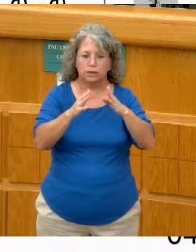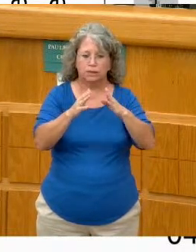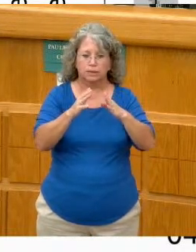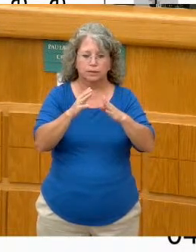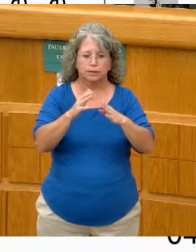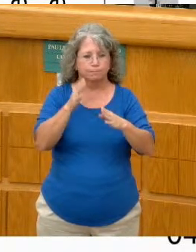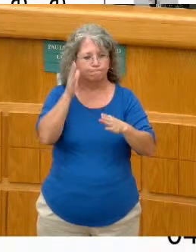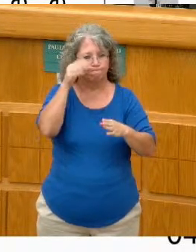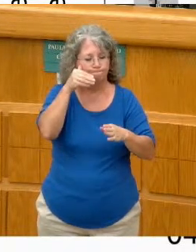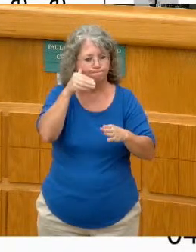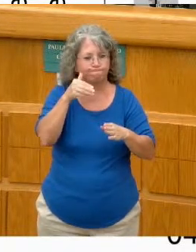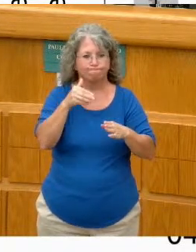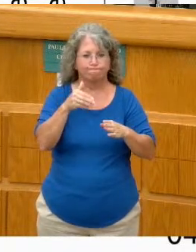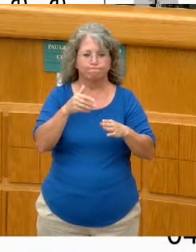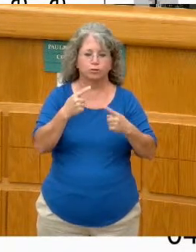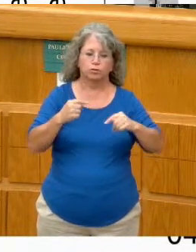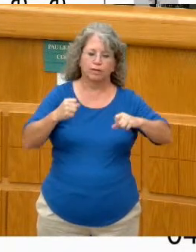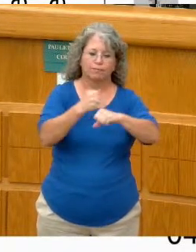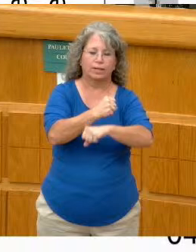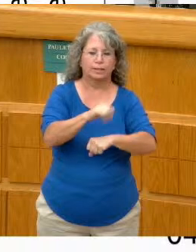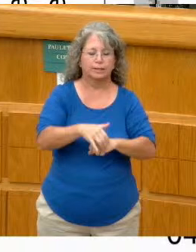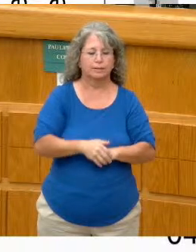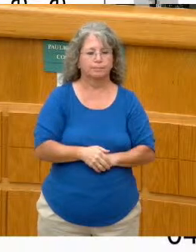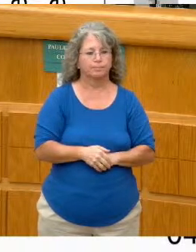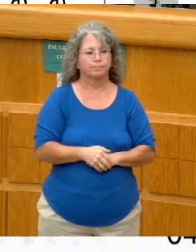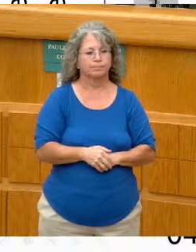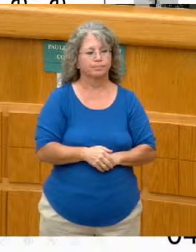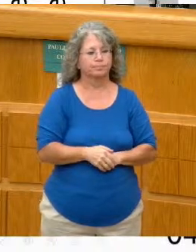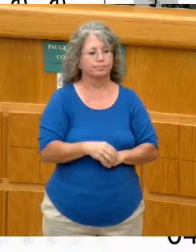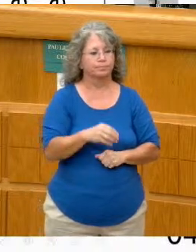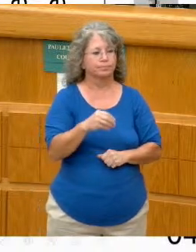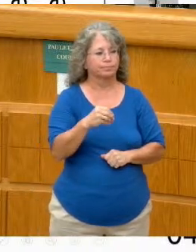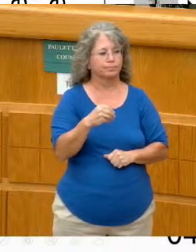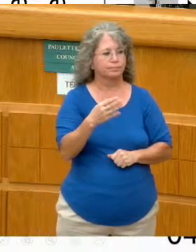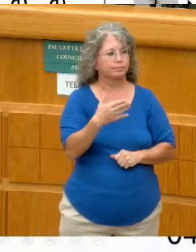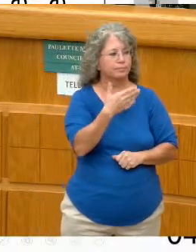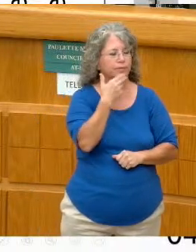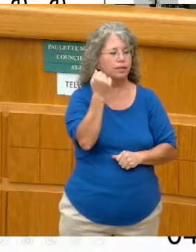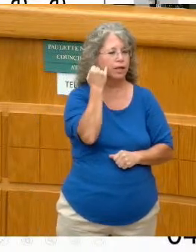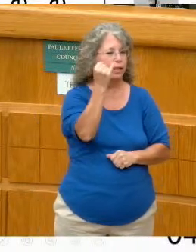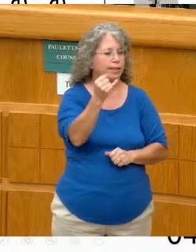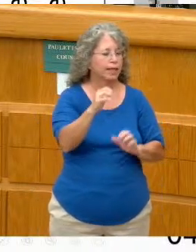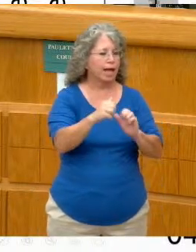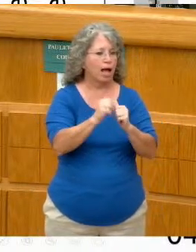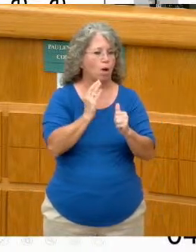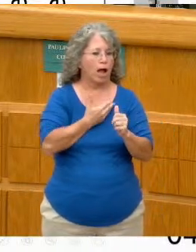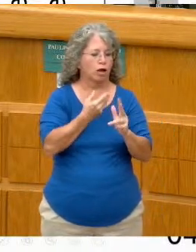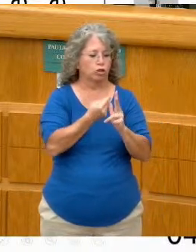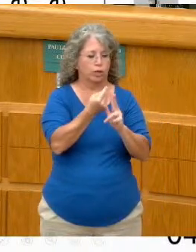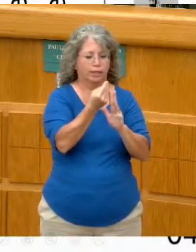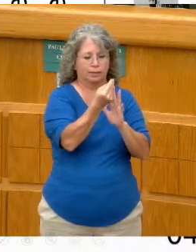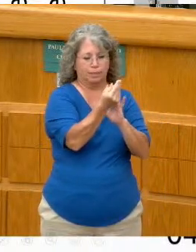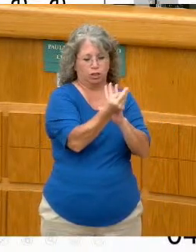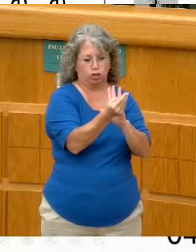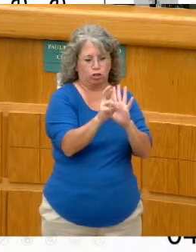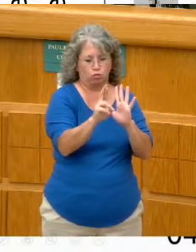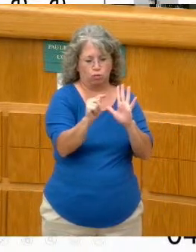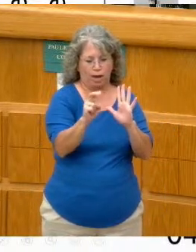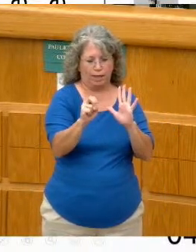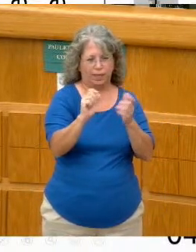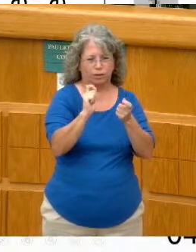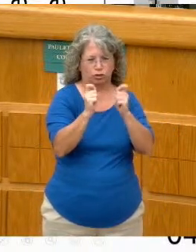a little better look at how the transmission rate has changed over the course of the pandemic. So this graph in the line